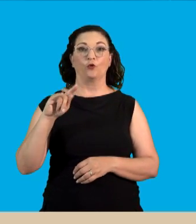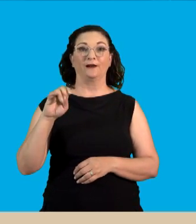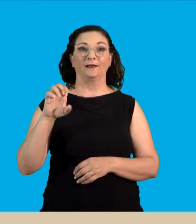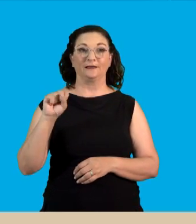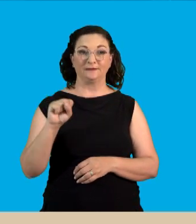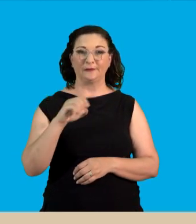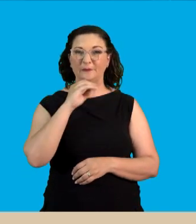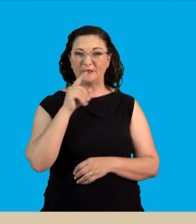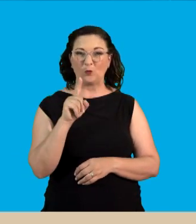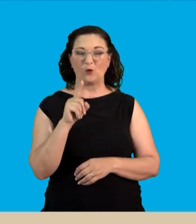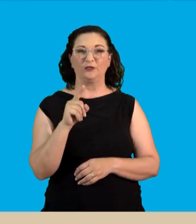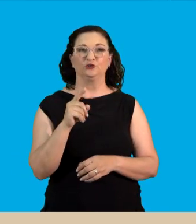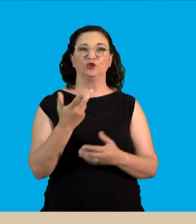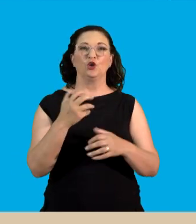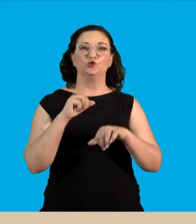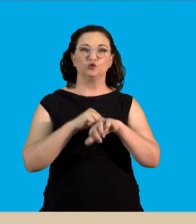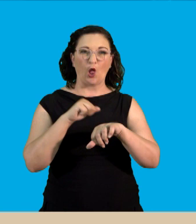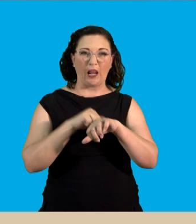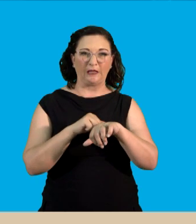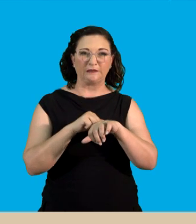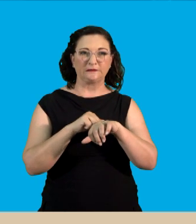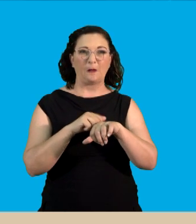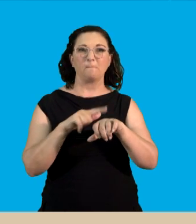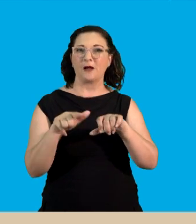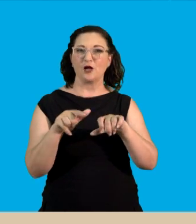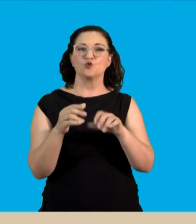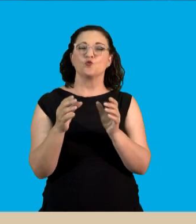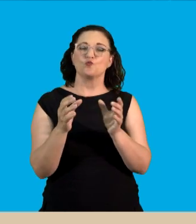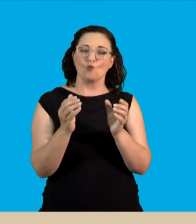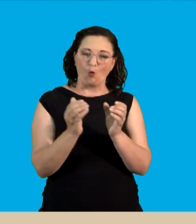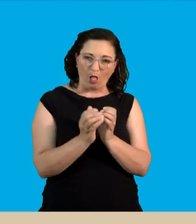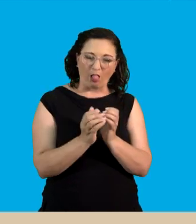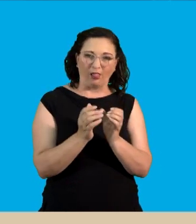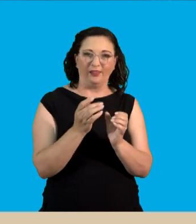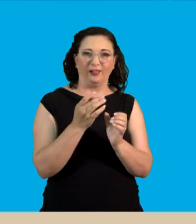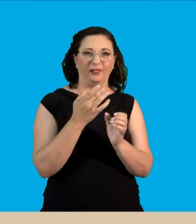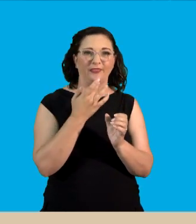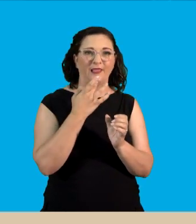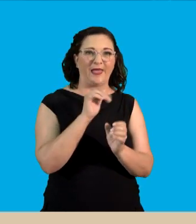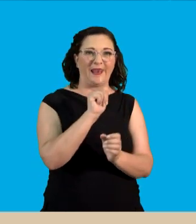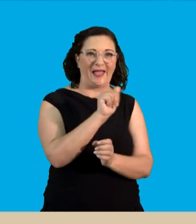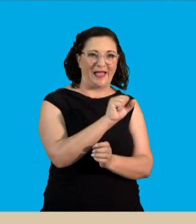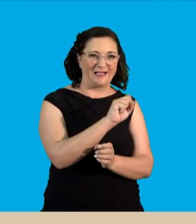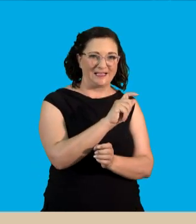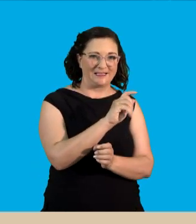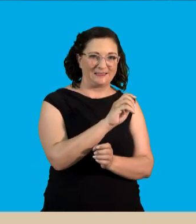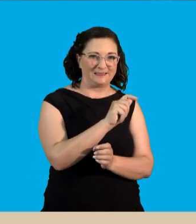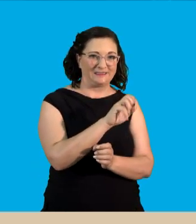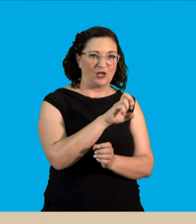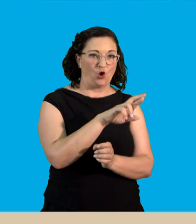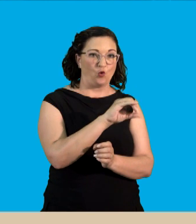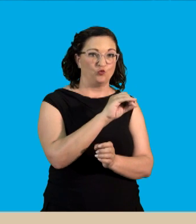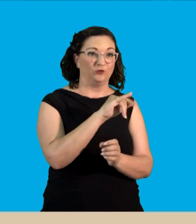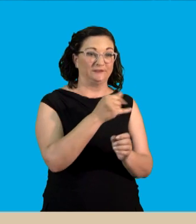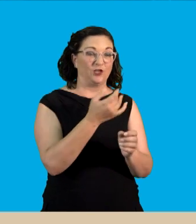object in space that is smaller than the asteroid. Remember, the asteroid, we did say that they